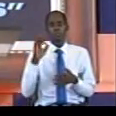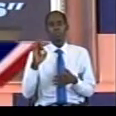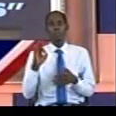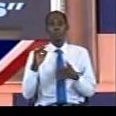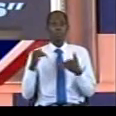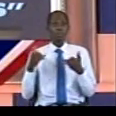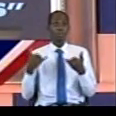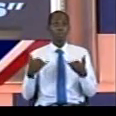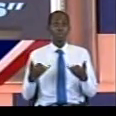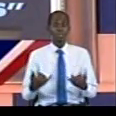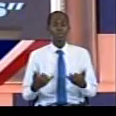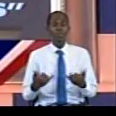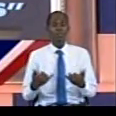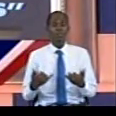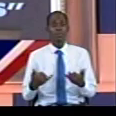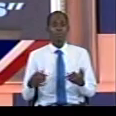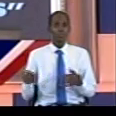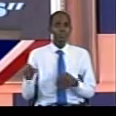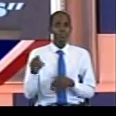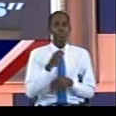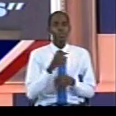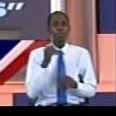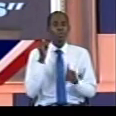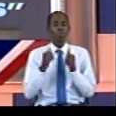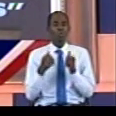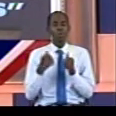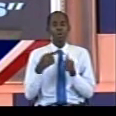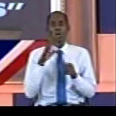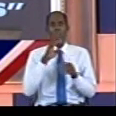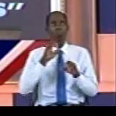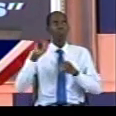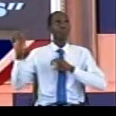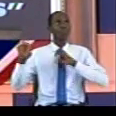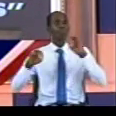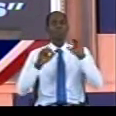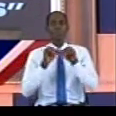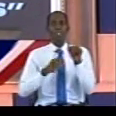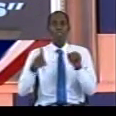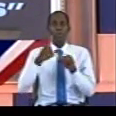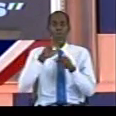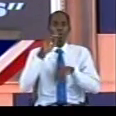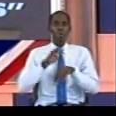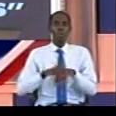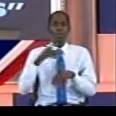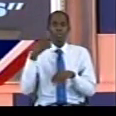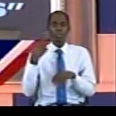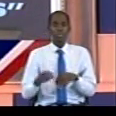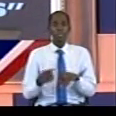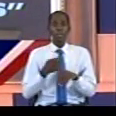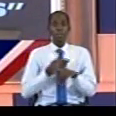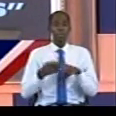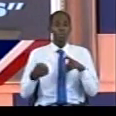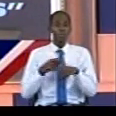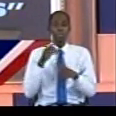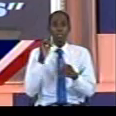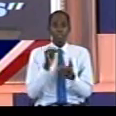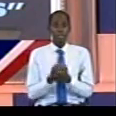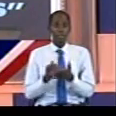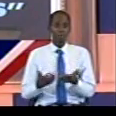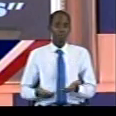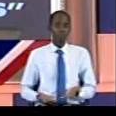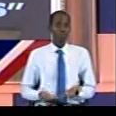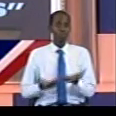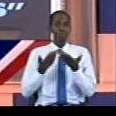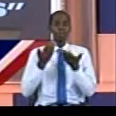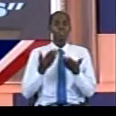Now they which were scattered abroad upon the persecution that arose about